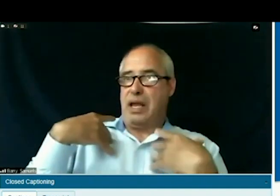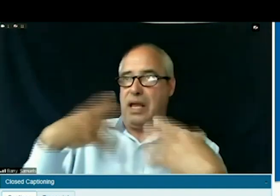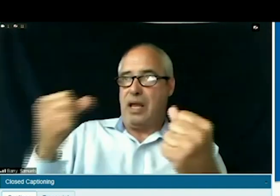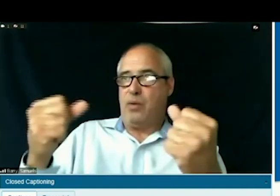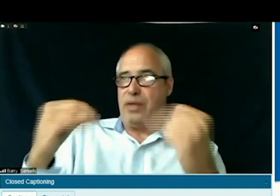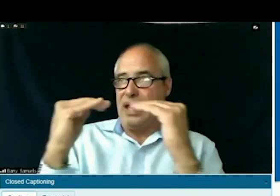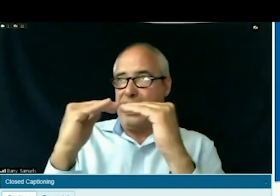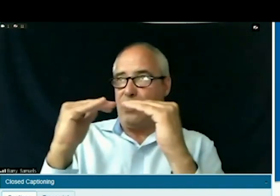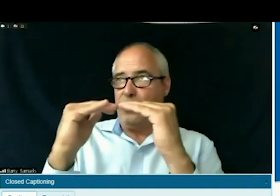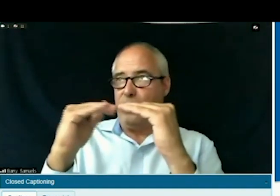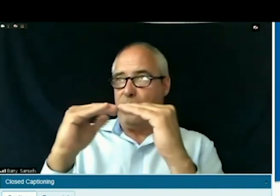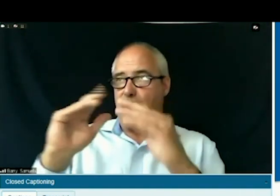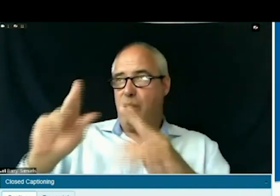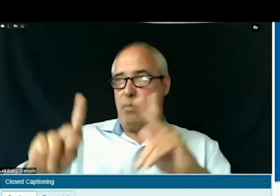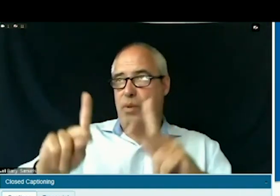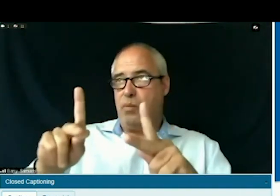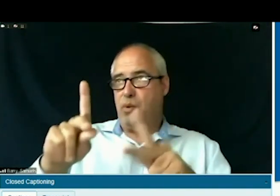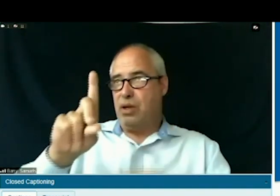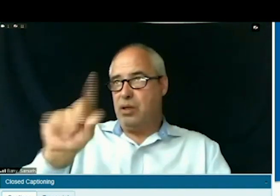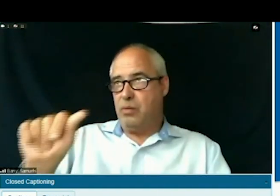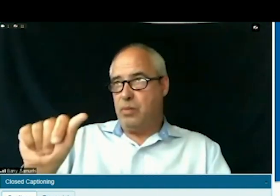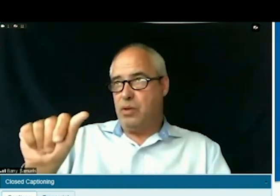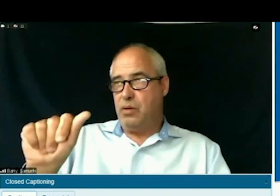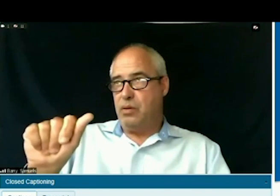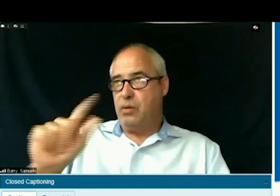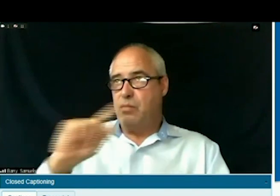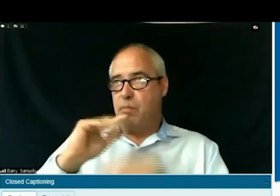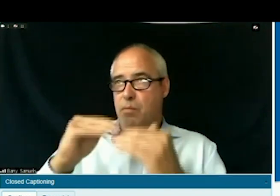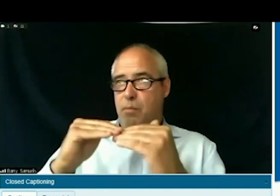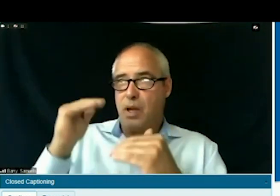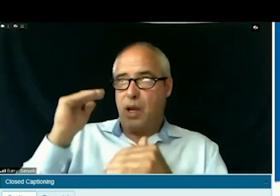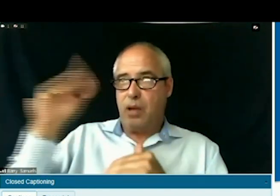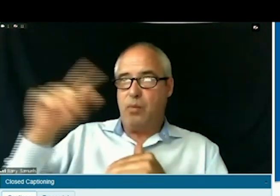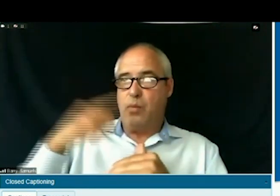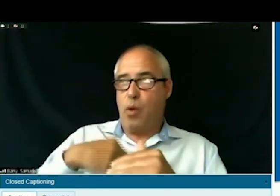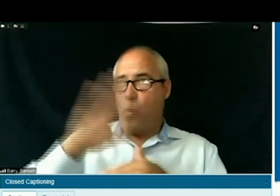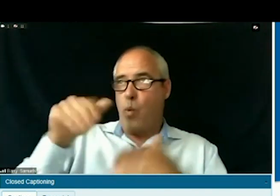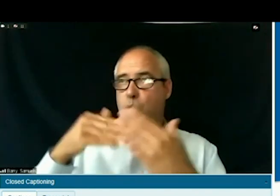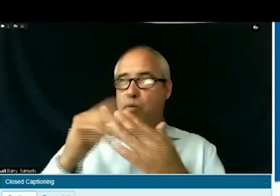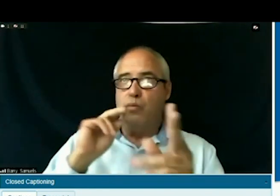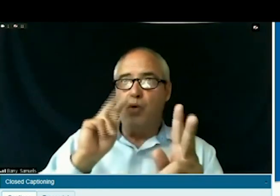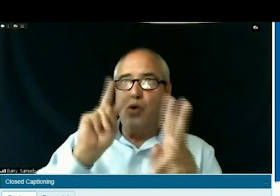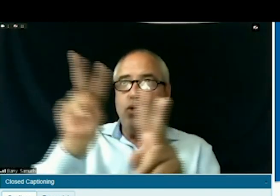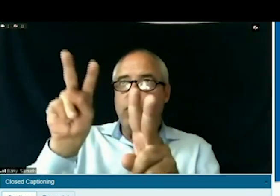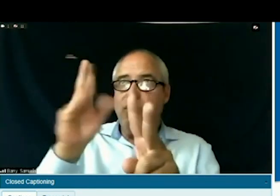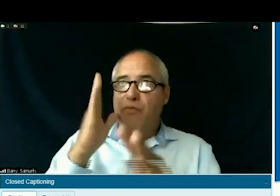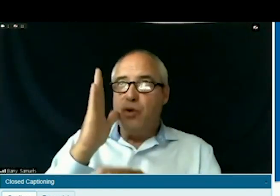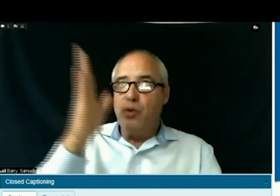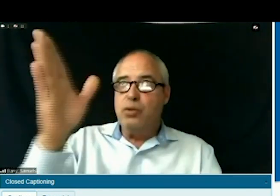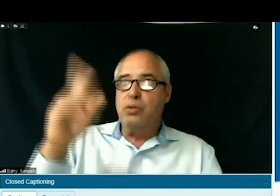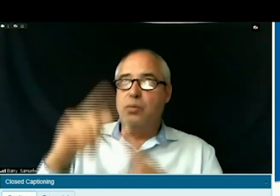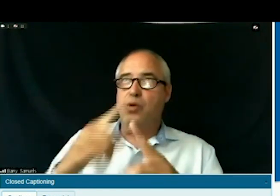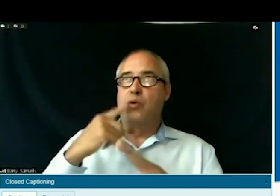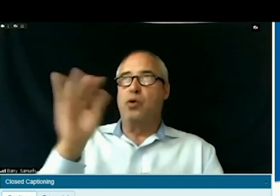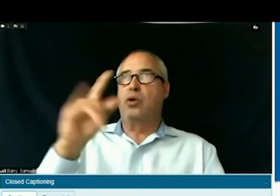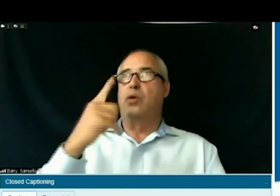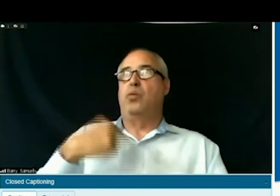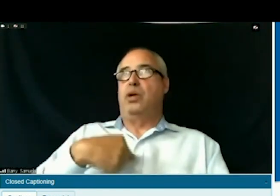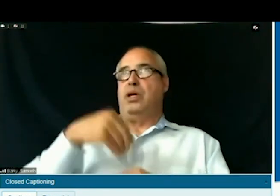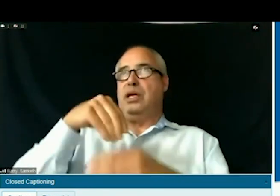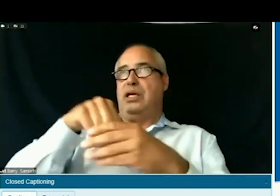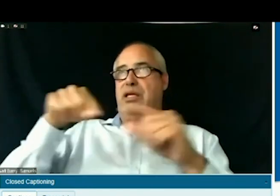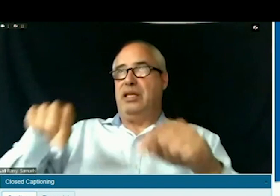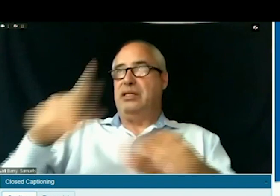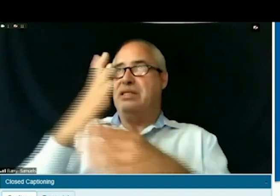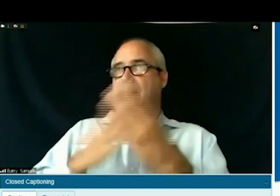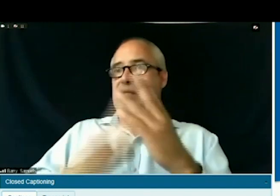with disabilities during the pandemic and beyond, we're all looking to the future, right? We want to know what the future is going to look like as we're in this. Some